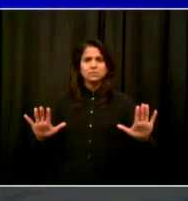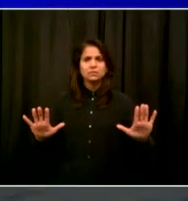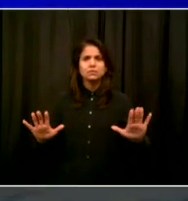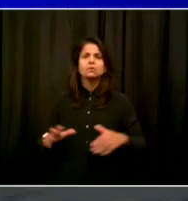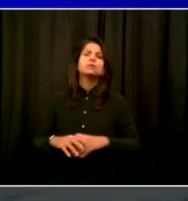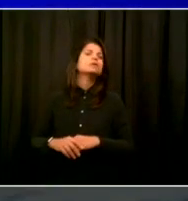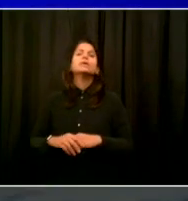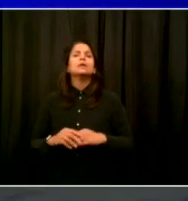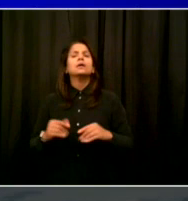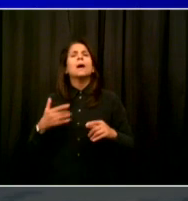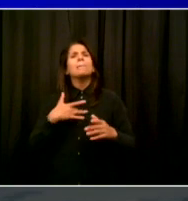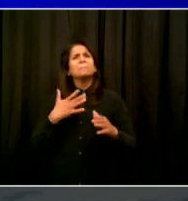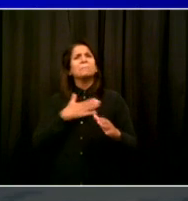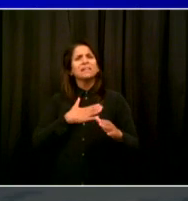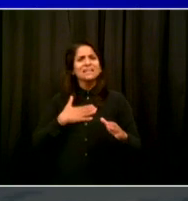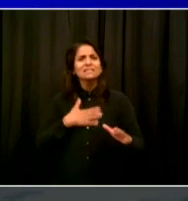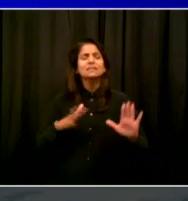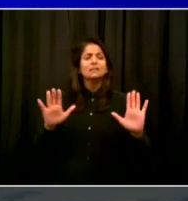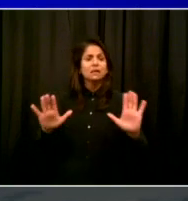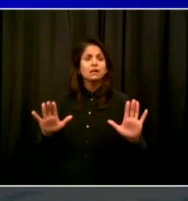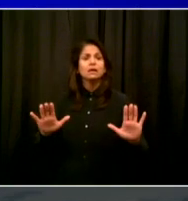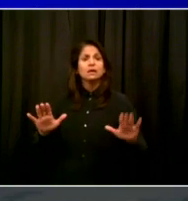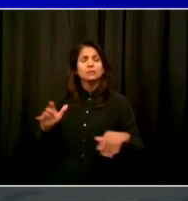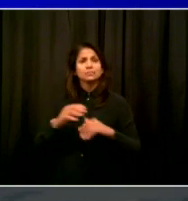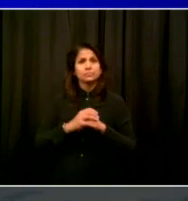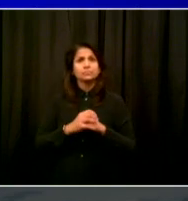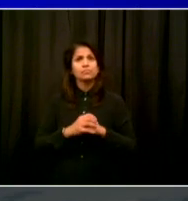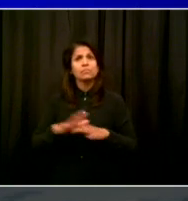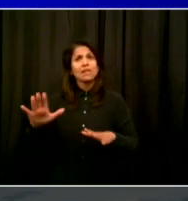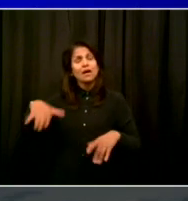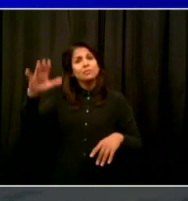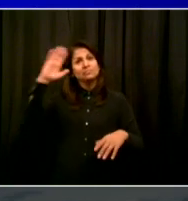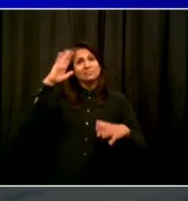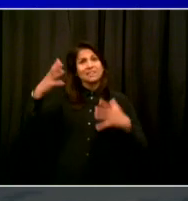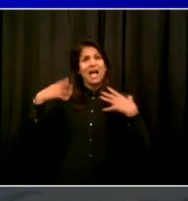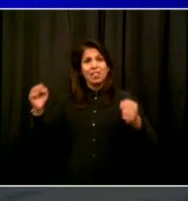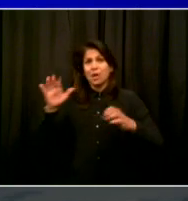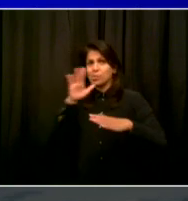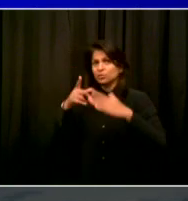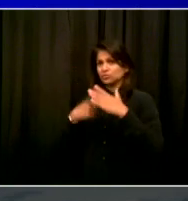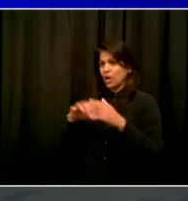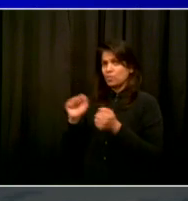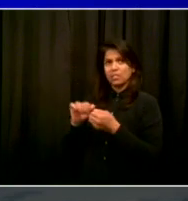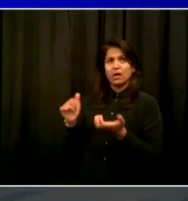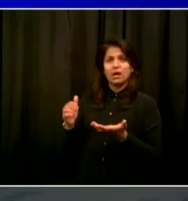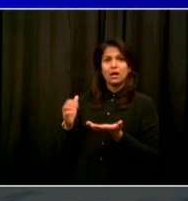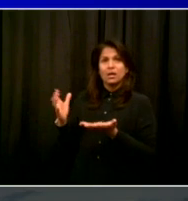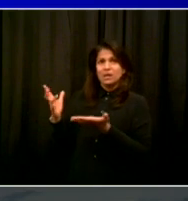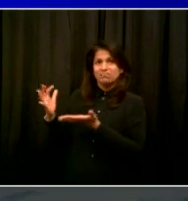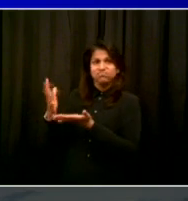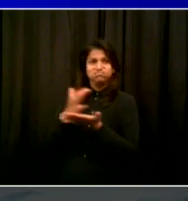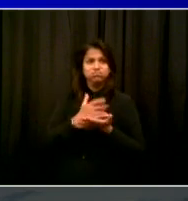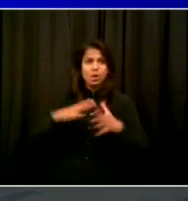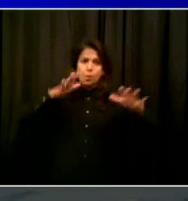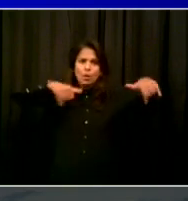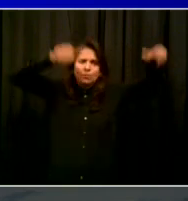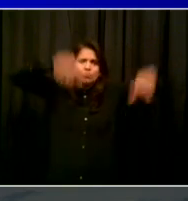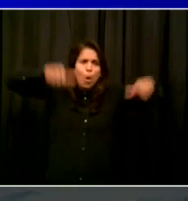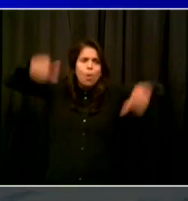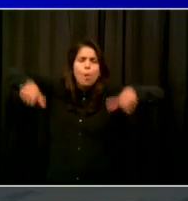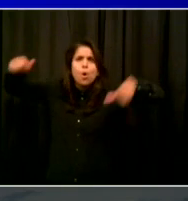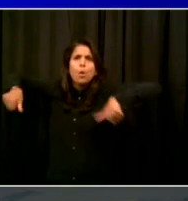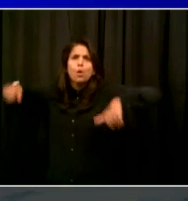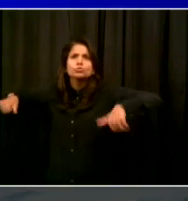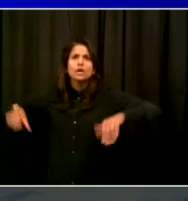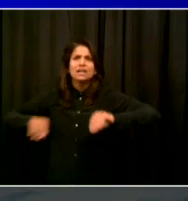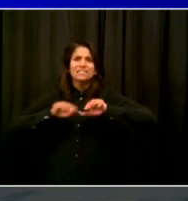data by zip code. You'll be able to see the positivity levels by zip code, the trends that are happening, the test results,